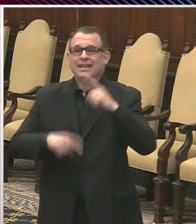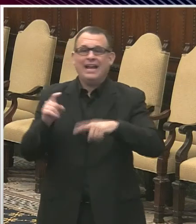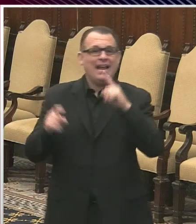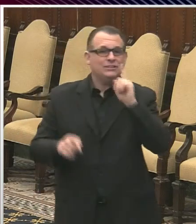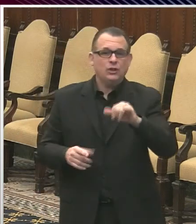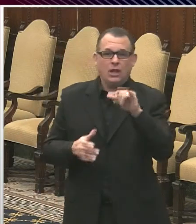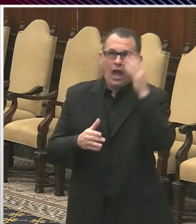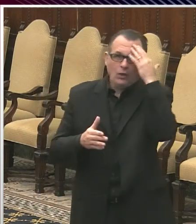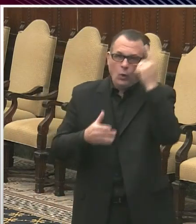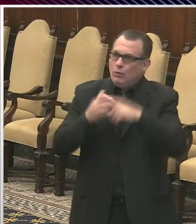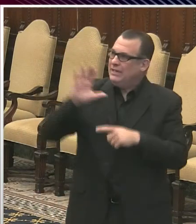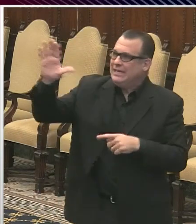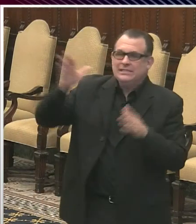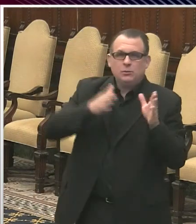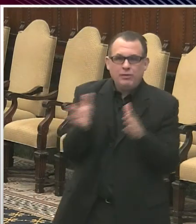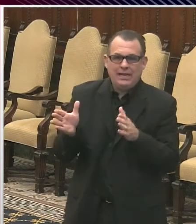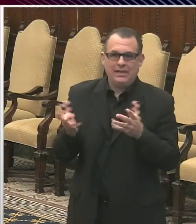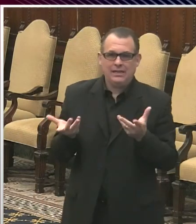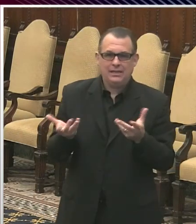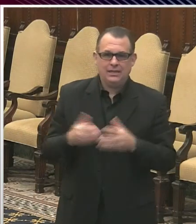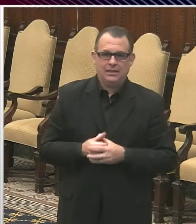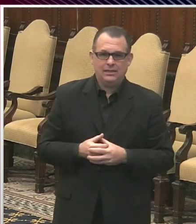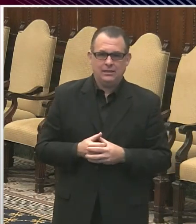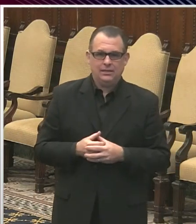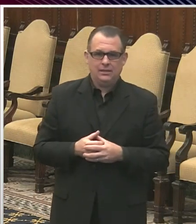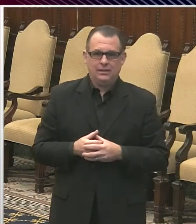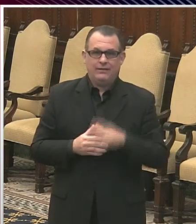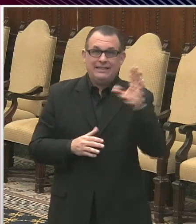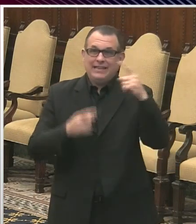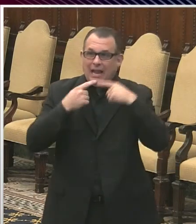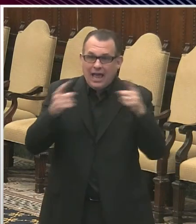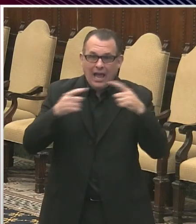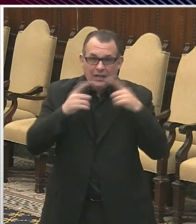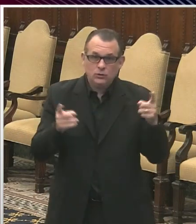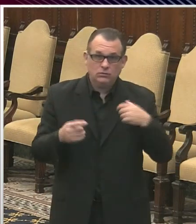he's announcing. And I know there's an announcement, but the